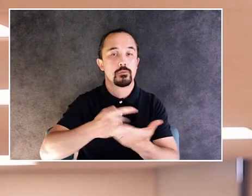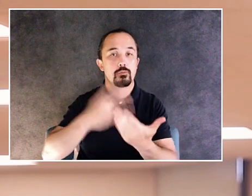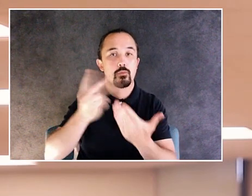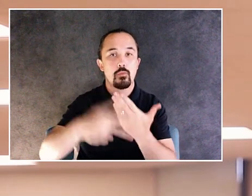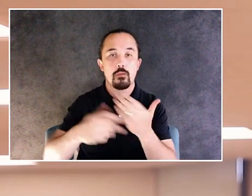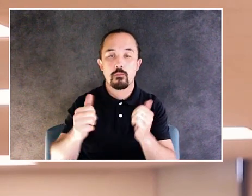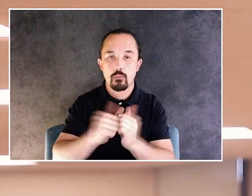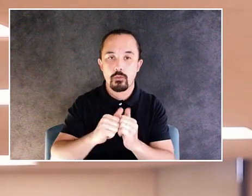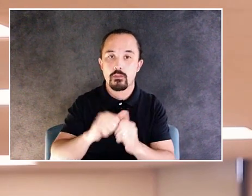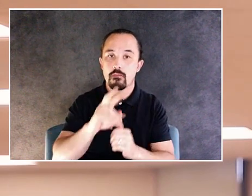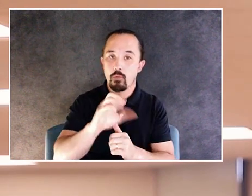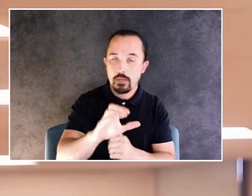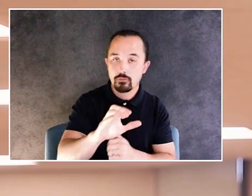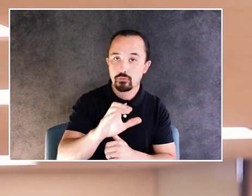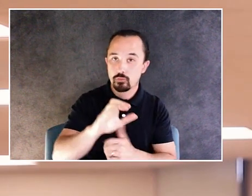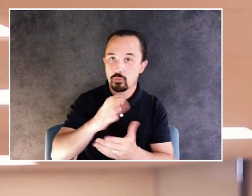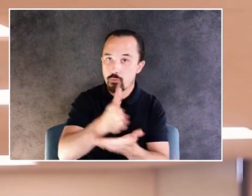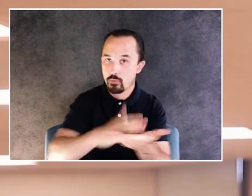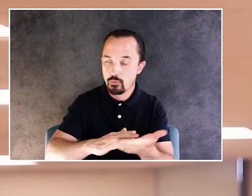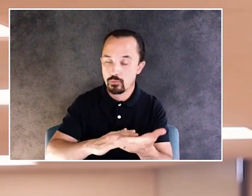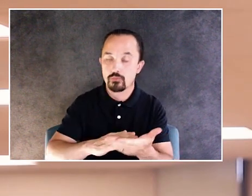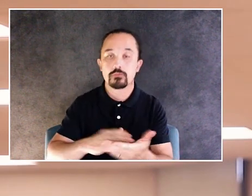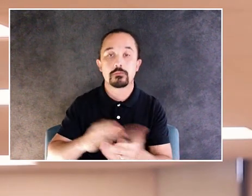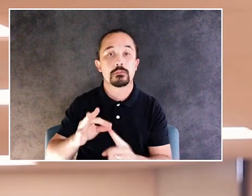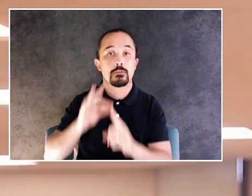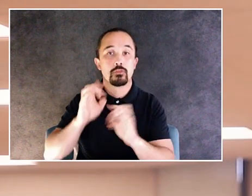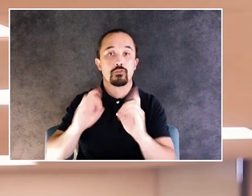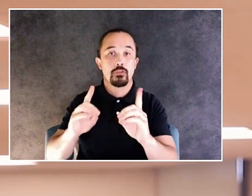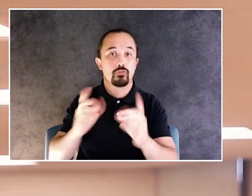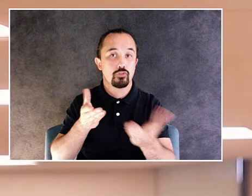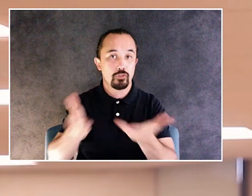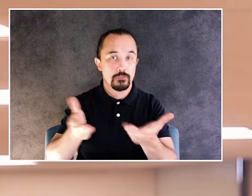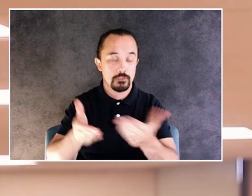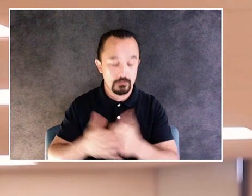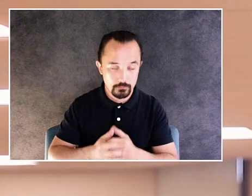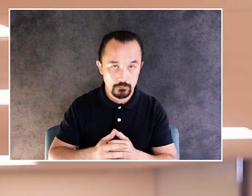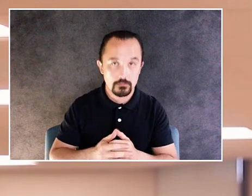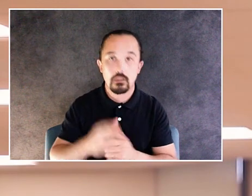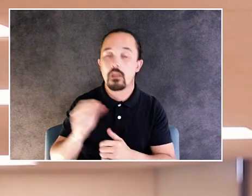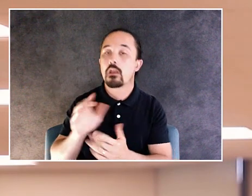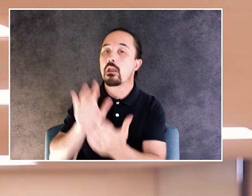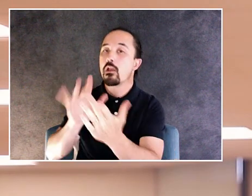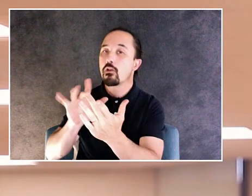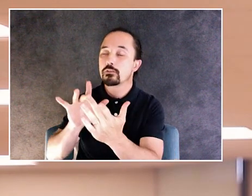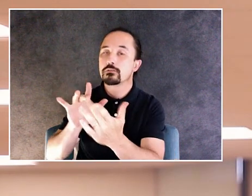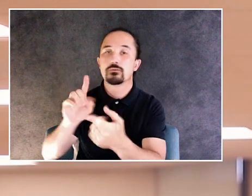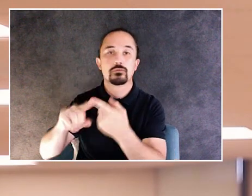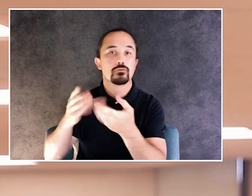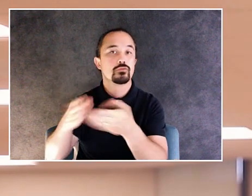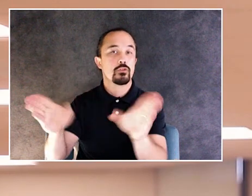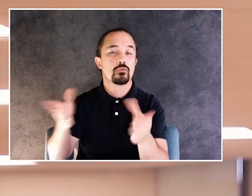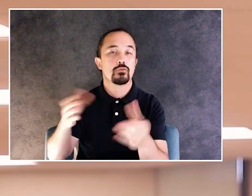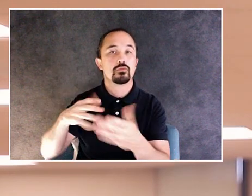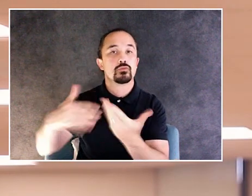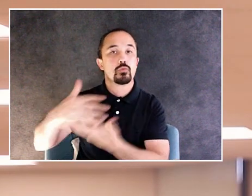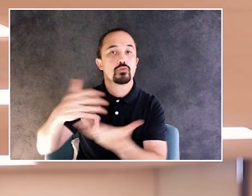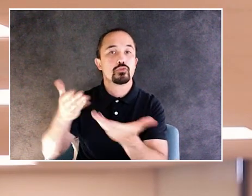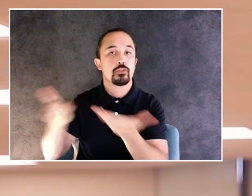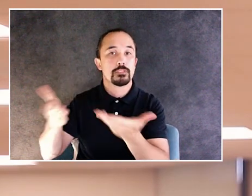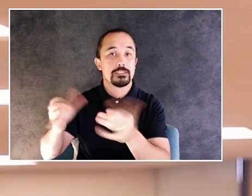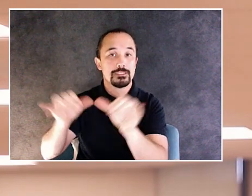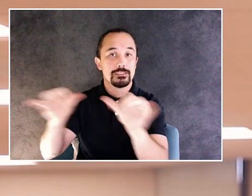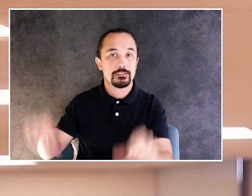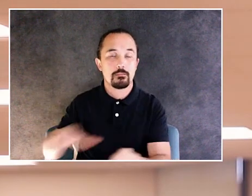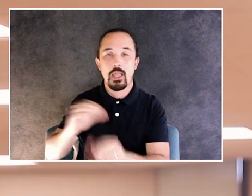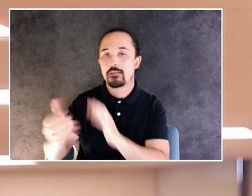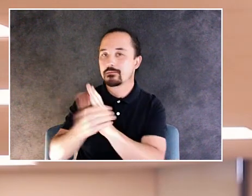pre-vocational and vocational component, special education services, and outreach and linkage to the general social service system and skill